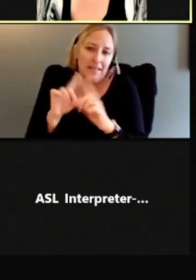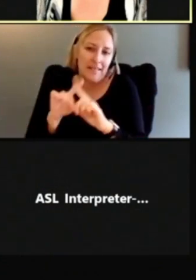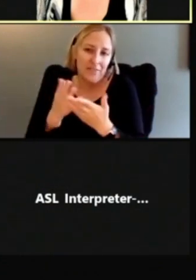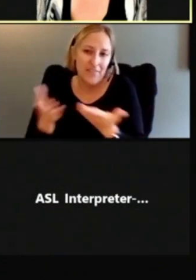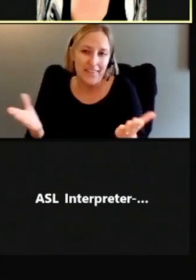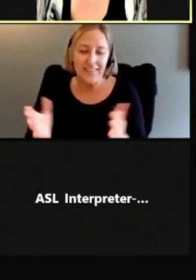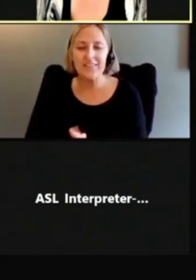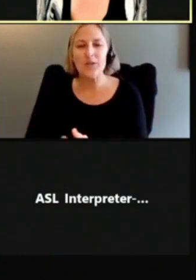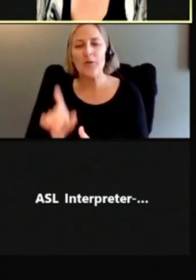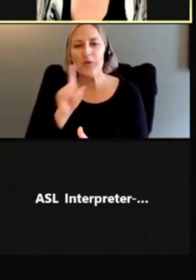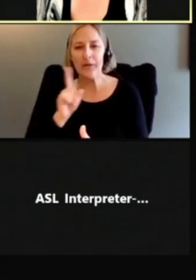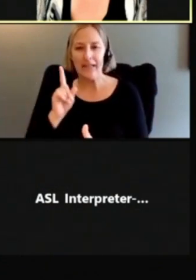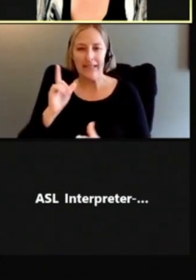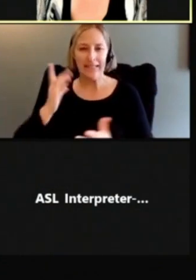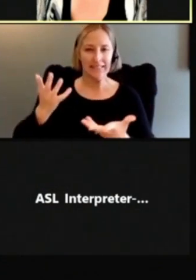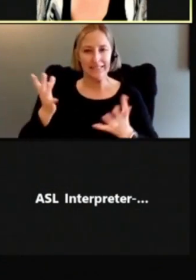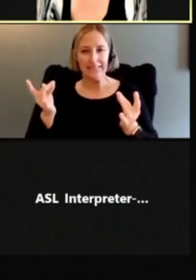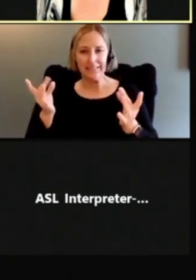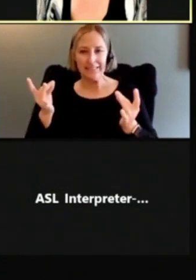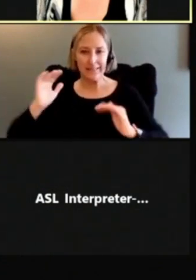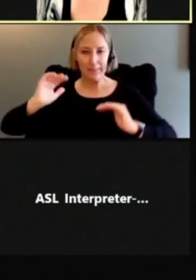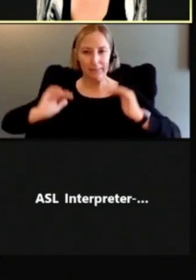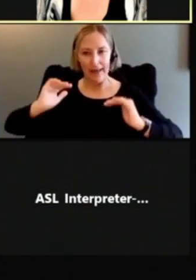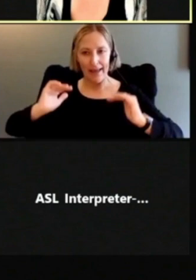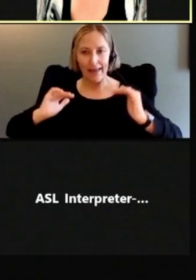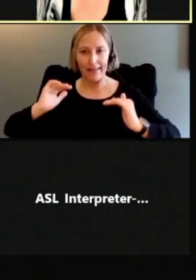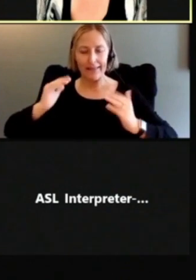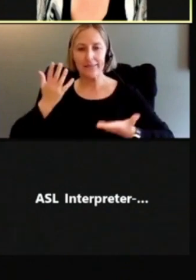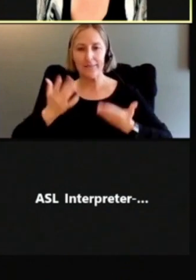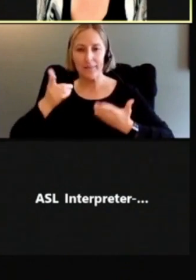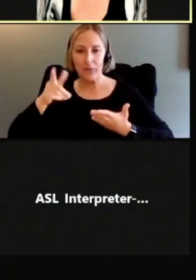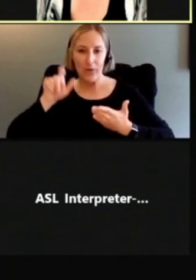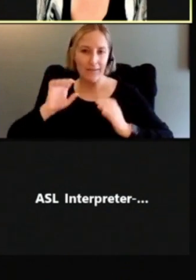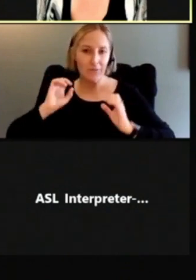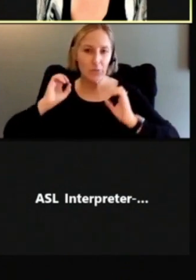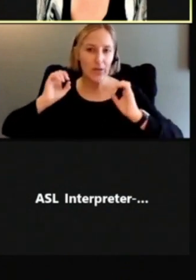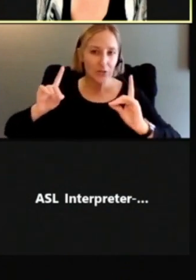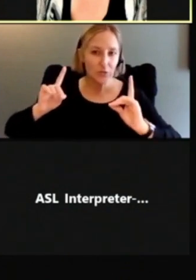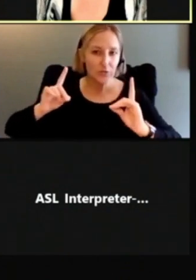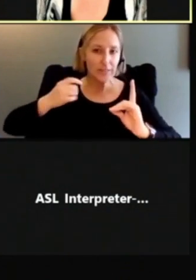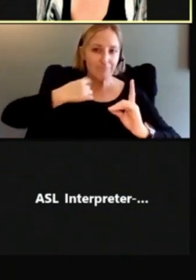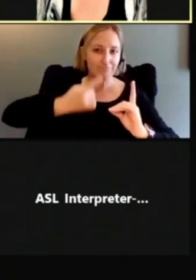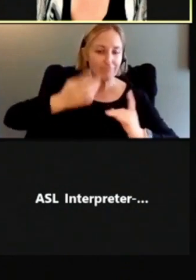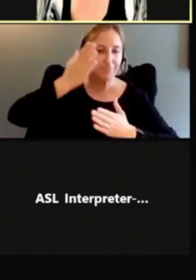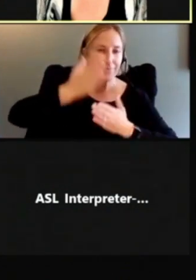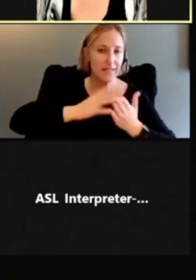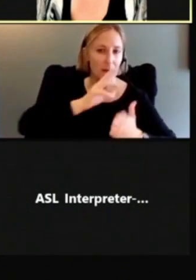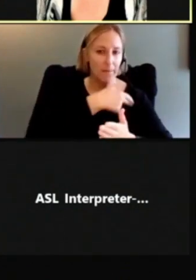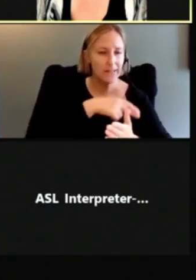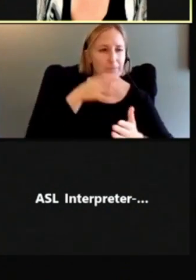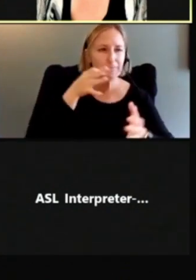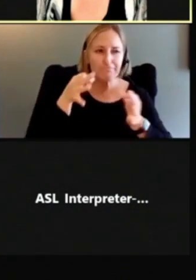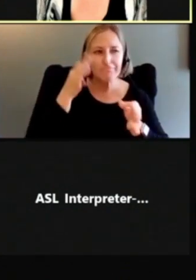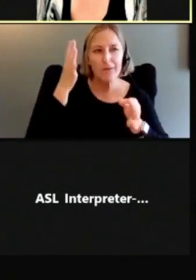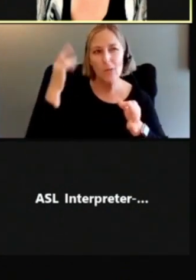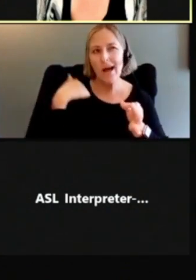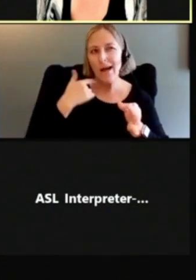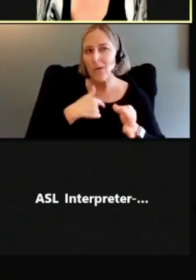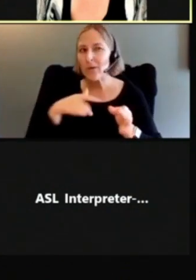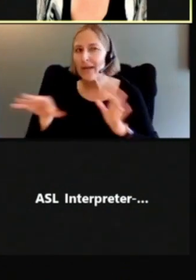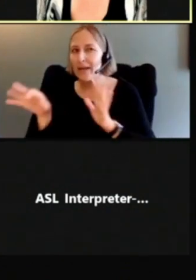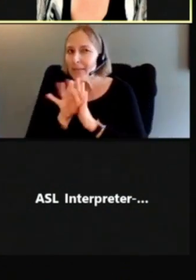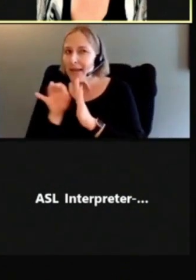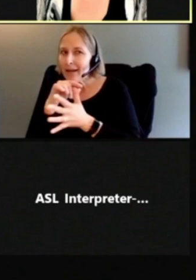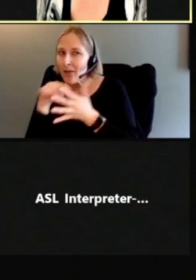it's a delicate balance. You might have to be educating some of your end users about why you made those choices to